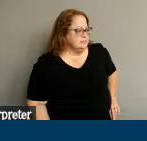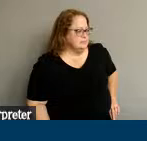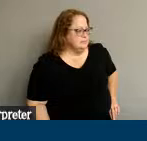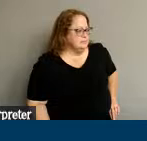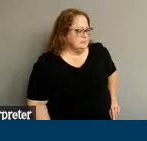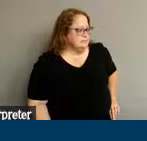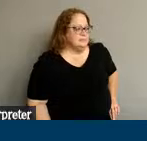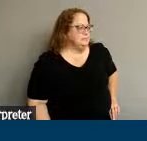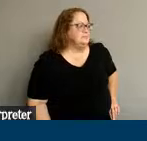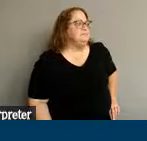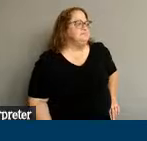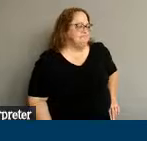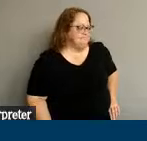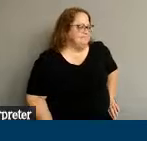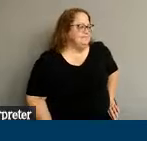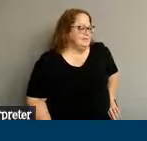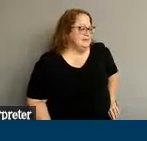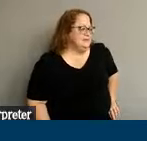No, it's ten.